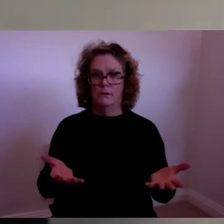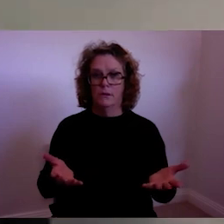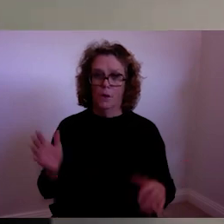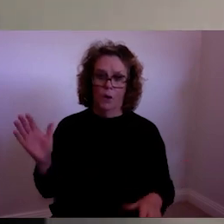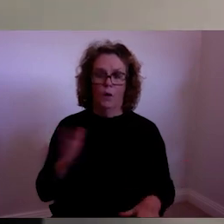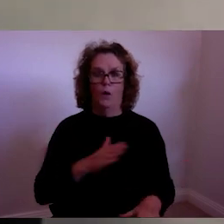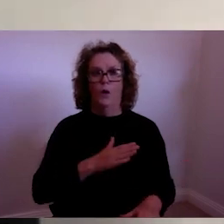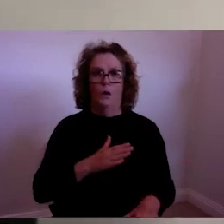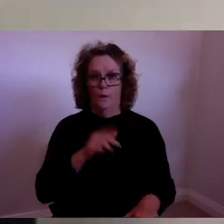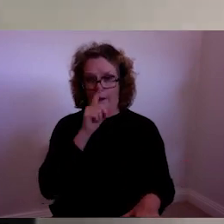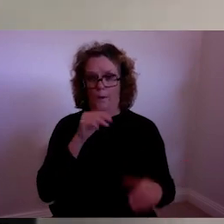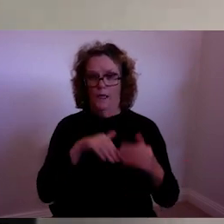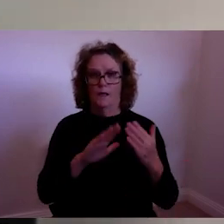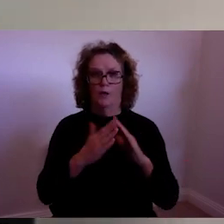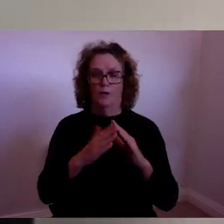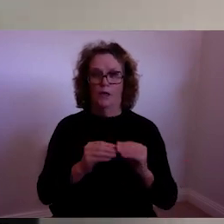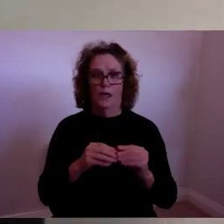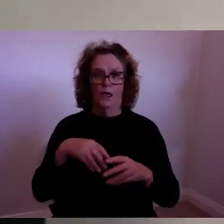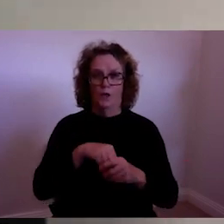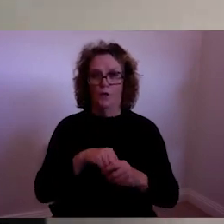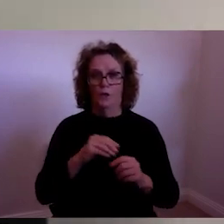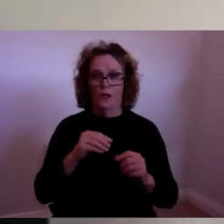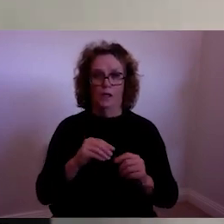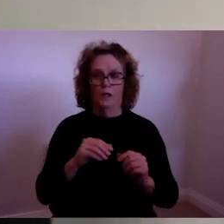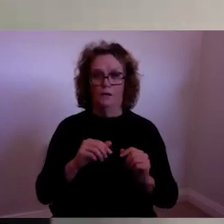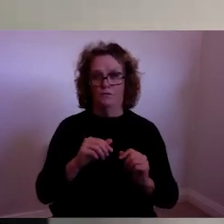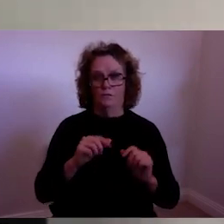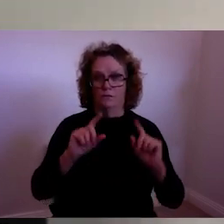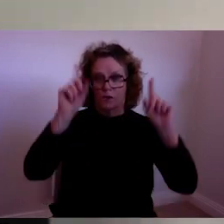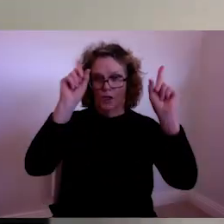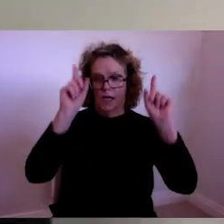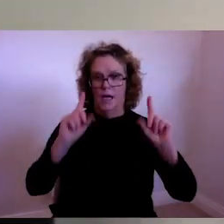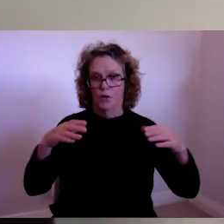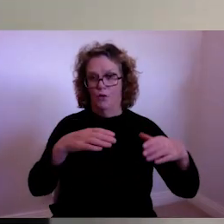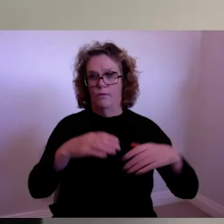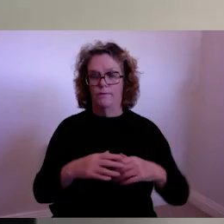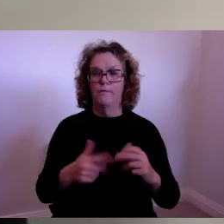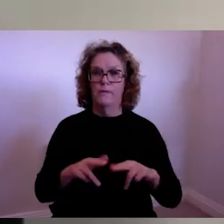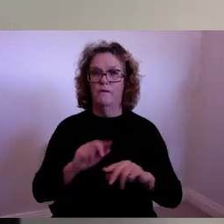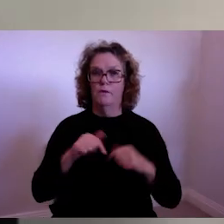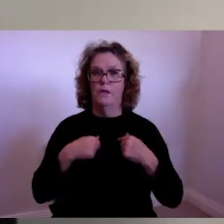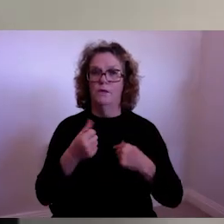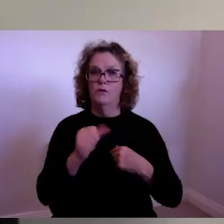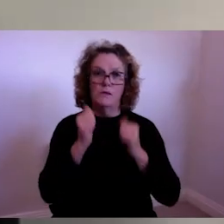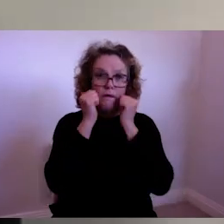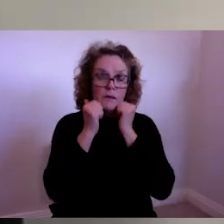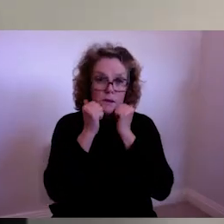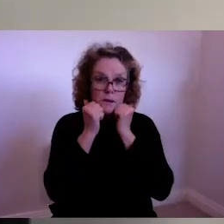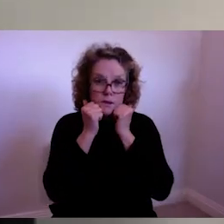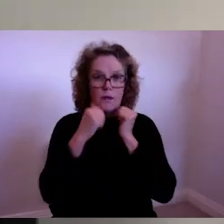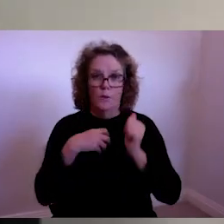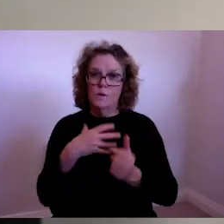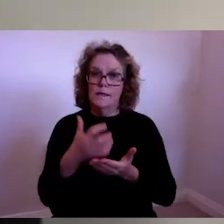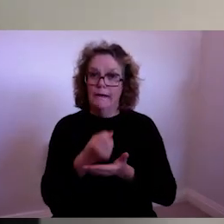the work we're talking about today. So I think if we use evidence-based practice, we are safer as clinicians,